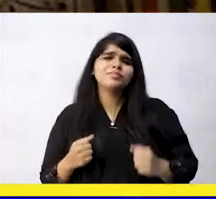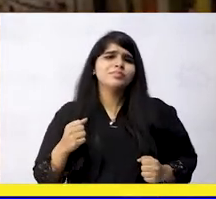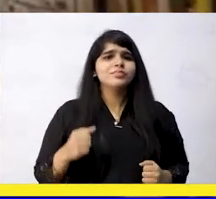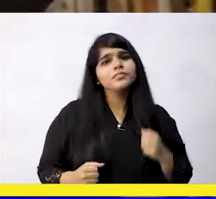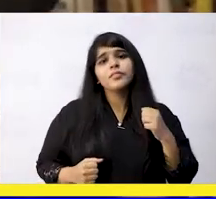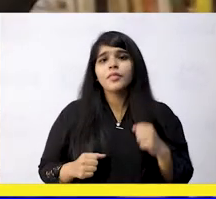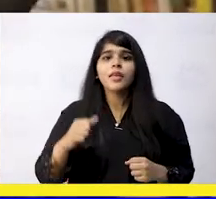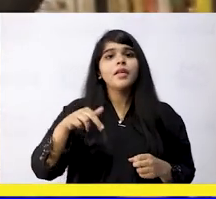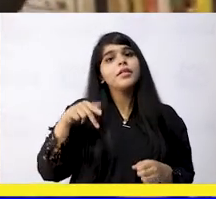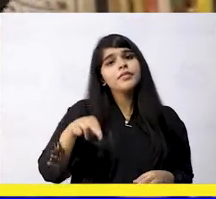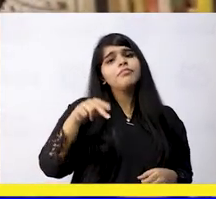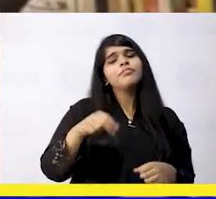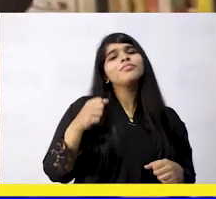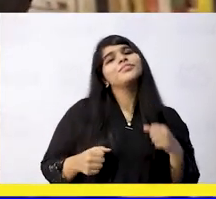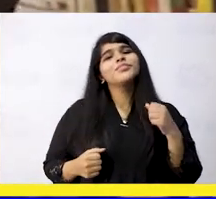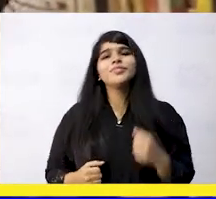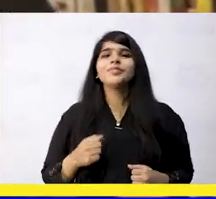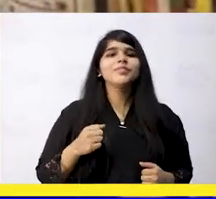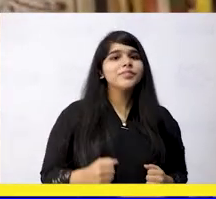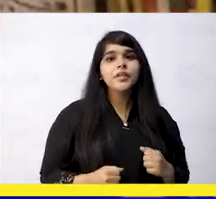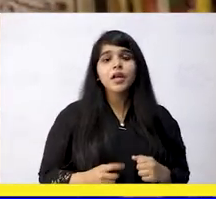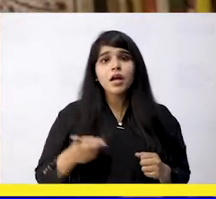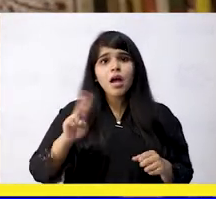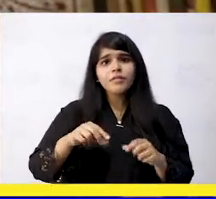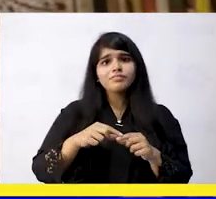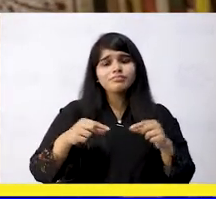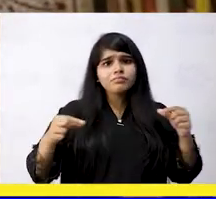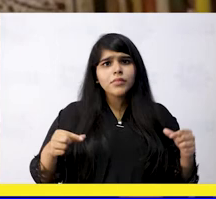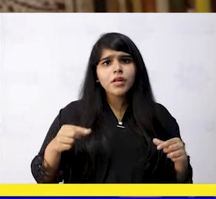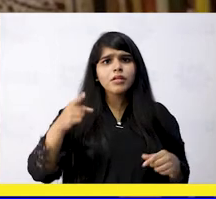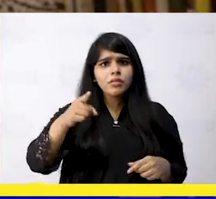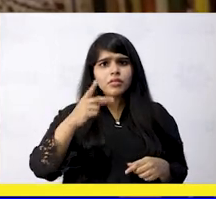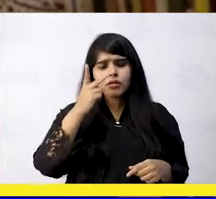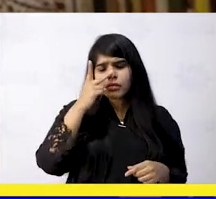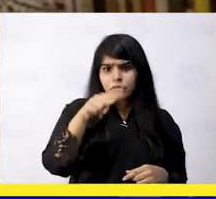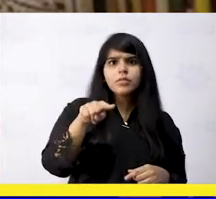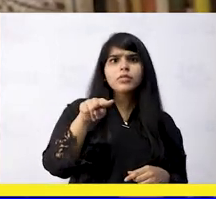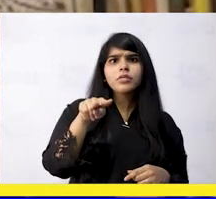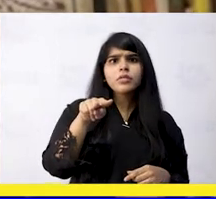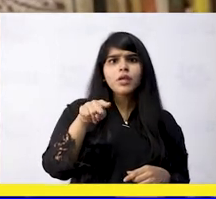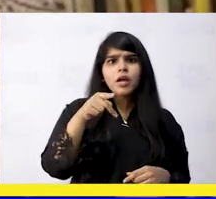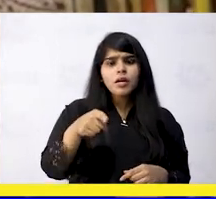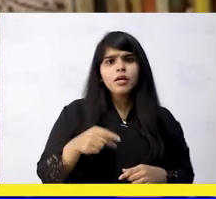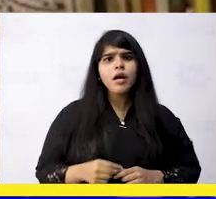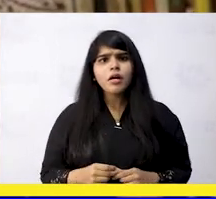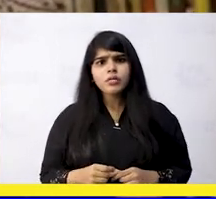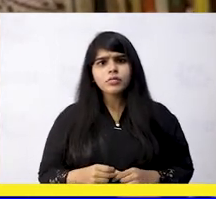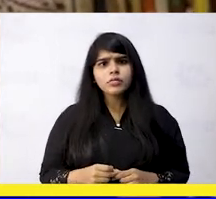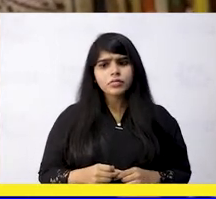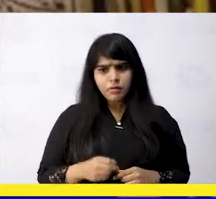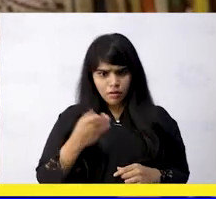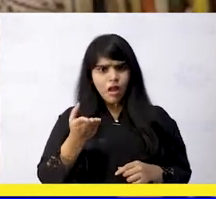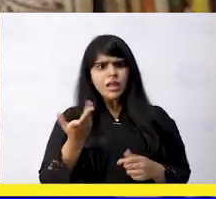do, da da, da do, da da, da do, da da. After a little while, the hare looked a little closely in the